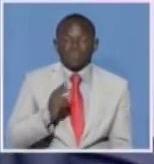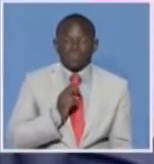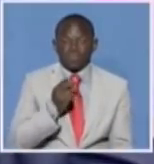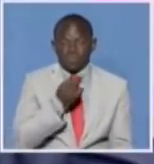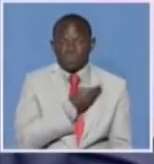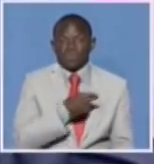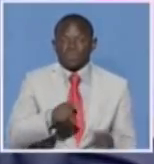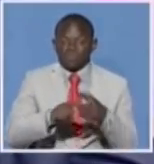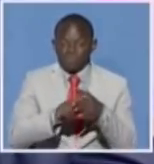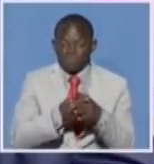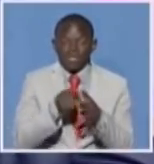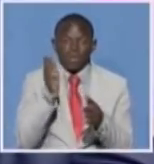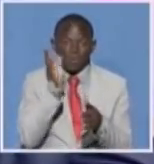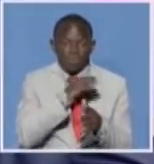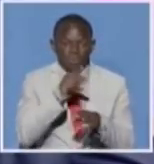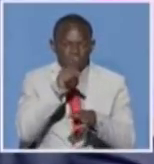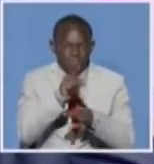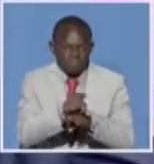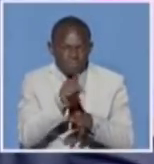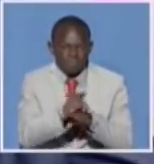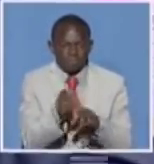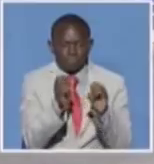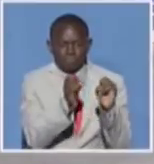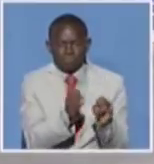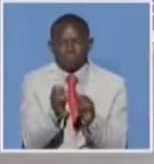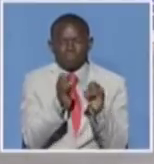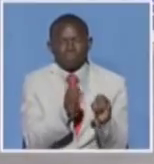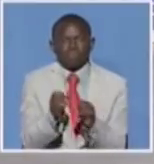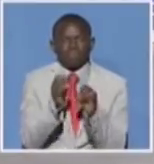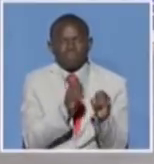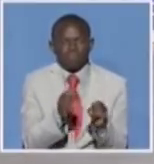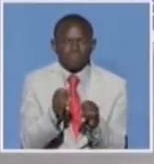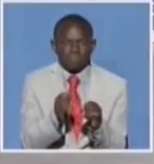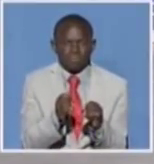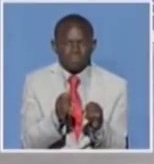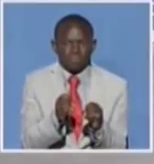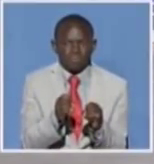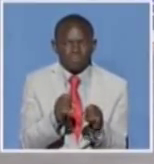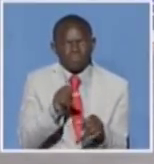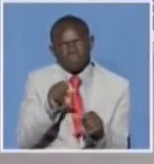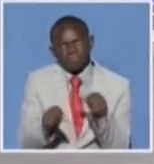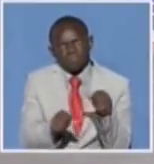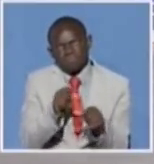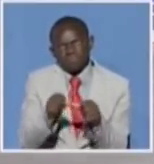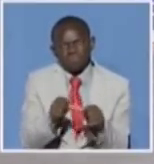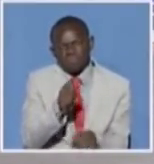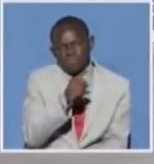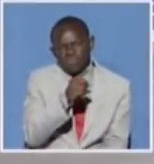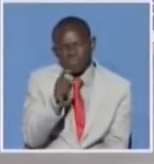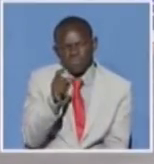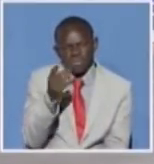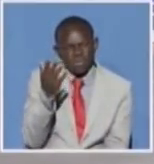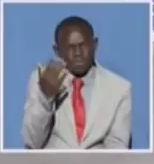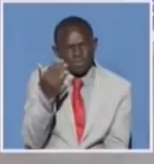implement projects. You will be aware that there are about 115 secondary schools, at